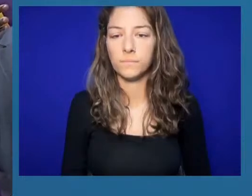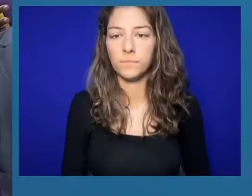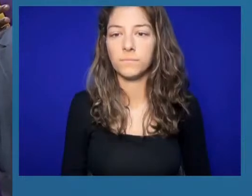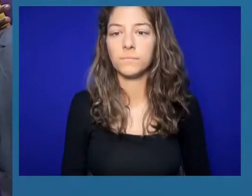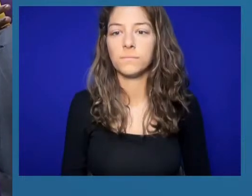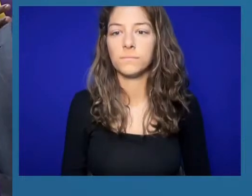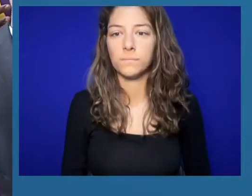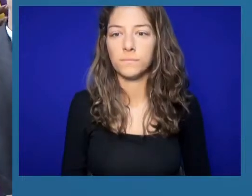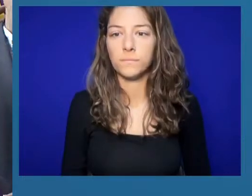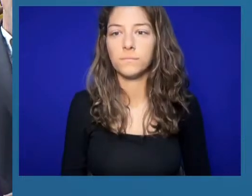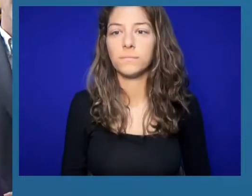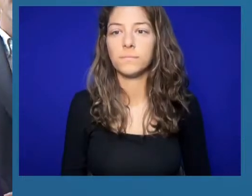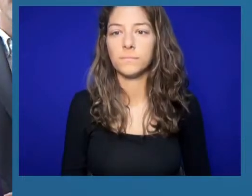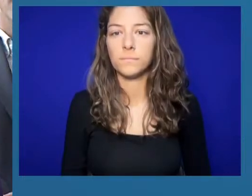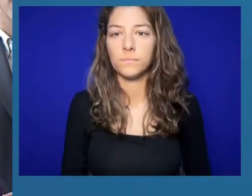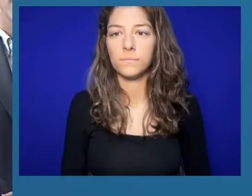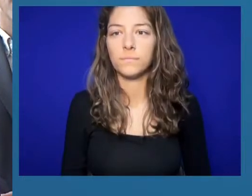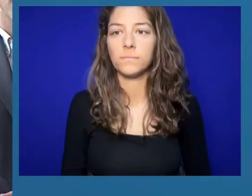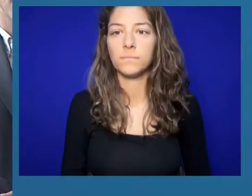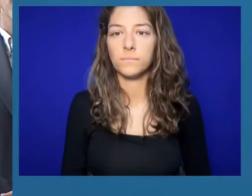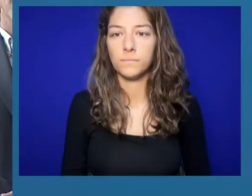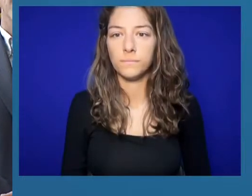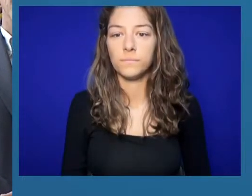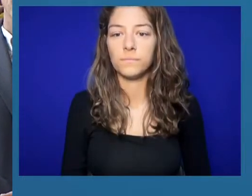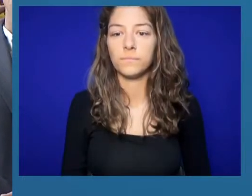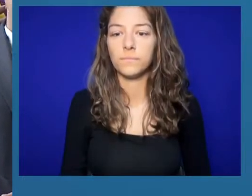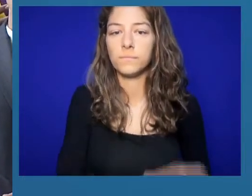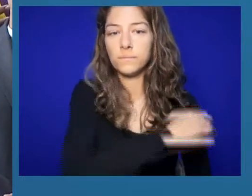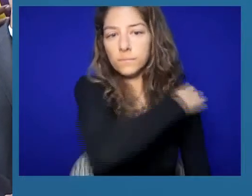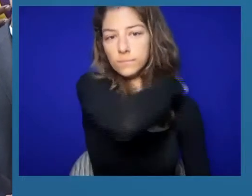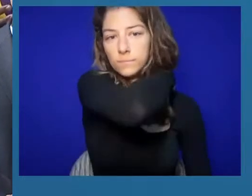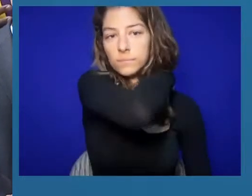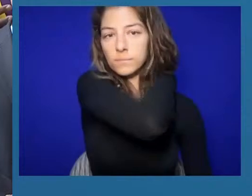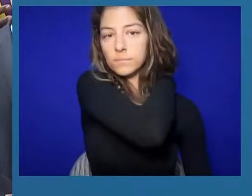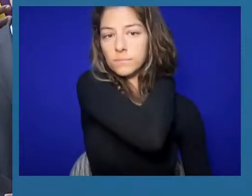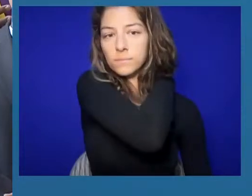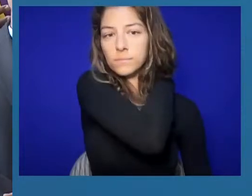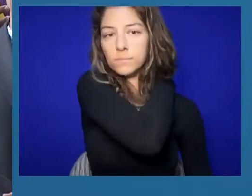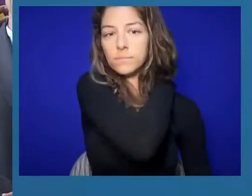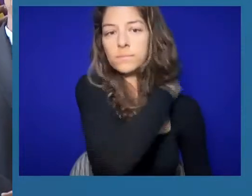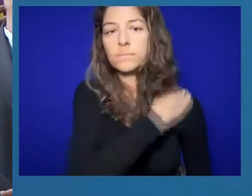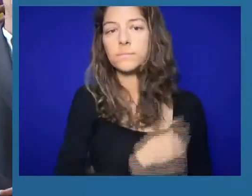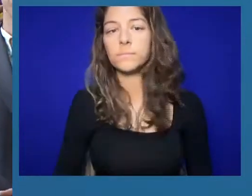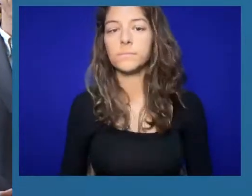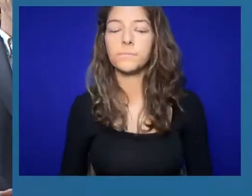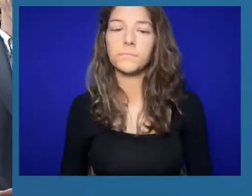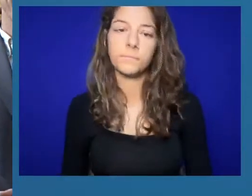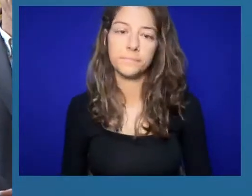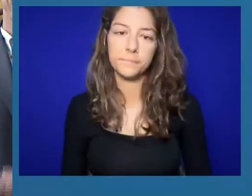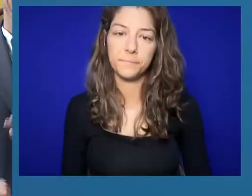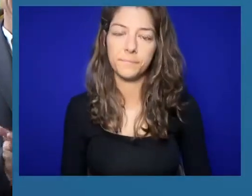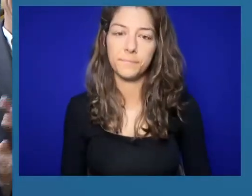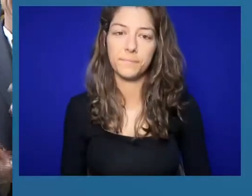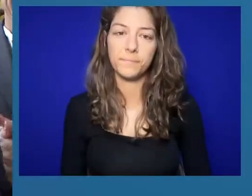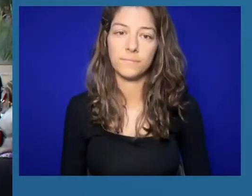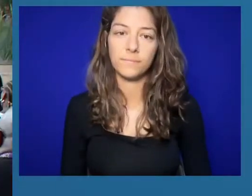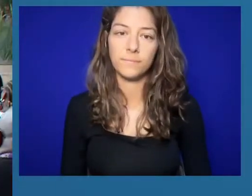contratos, pero hoy sabemos que cuando luchamos, ganamos.